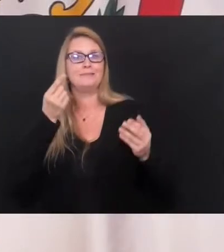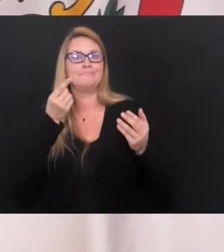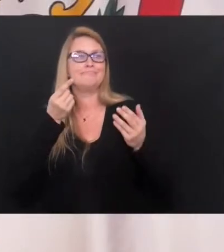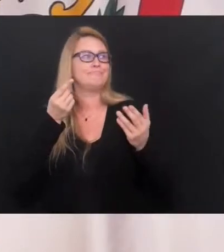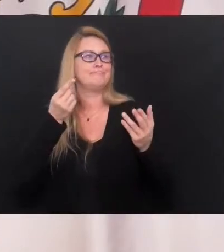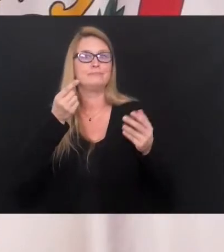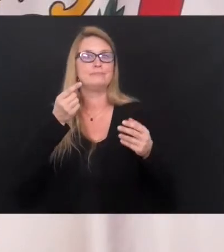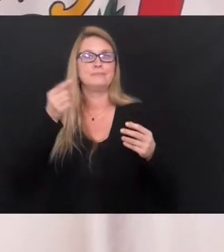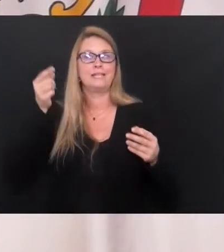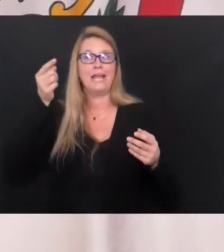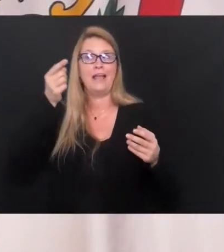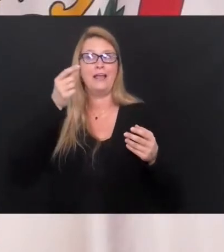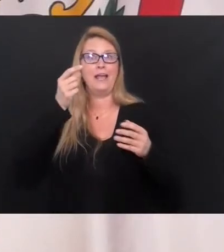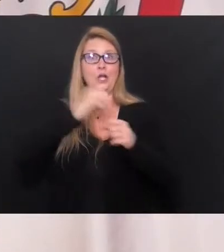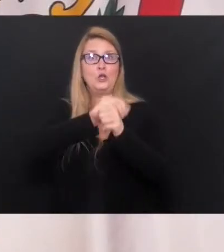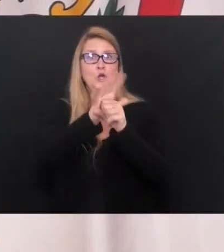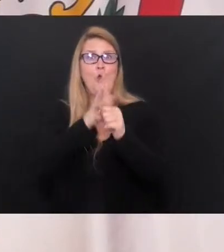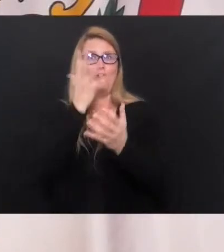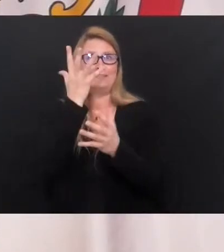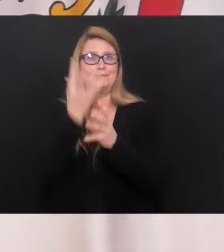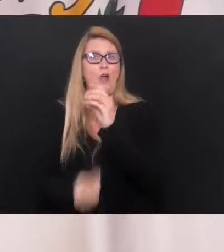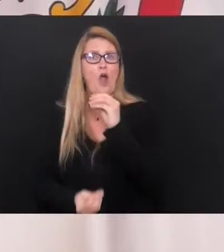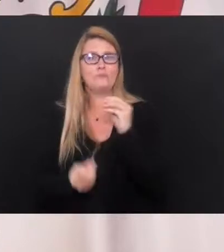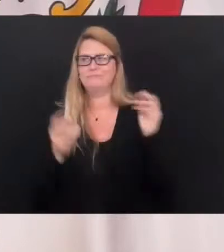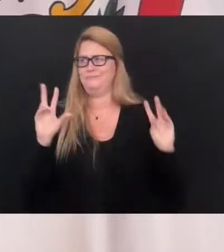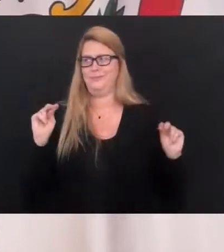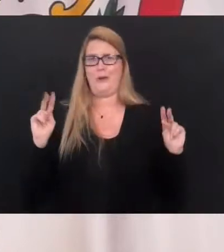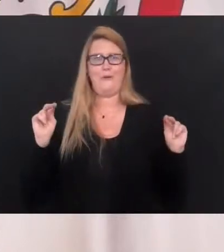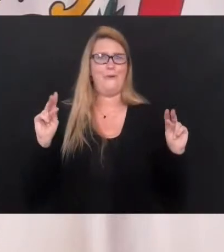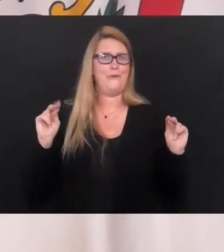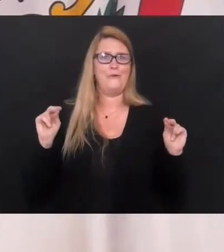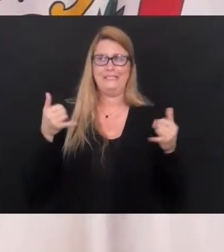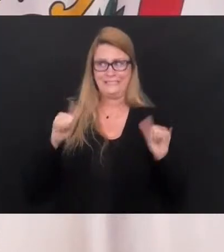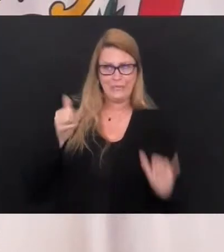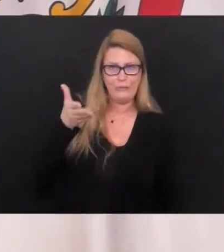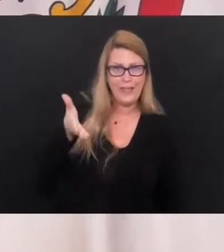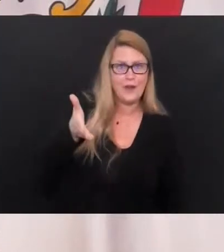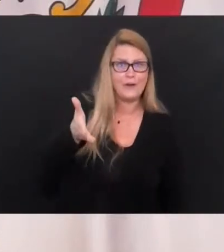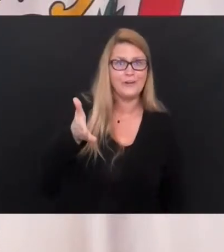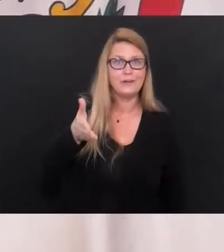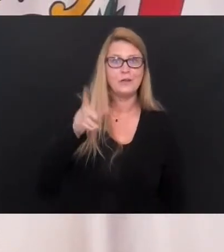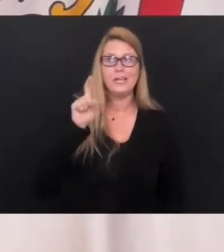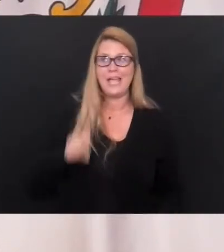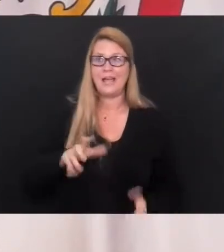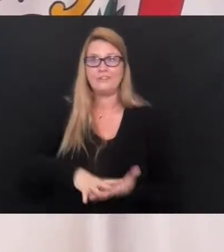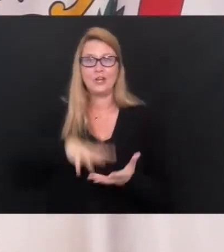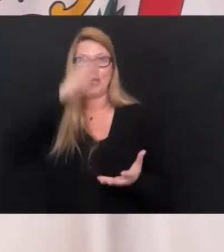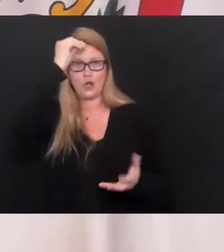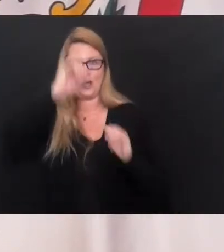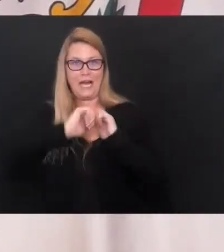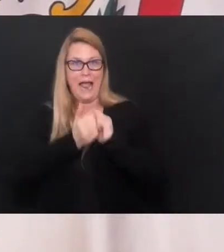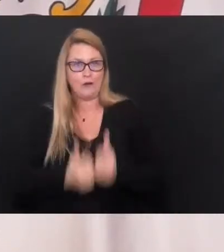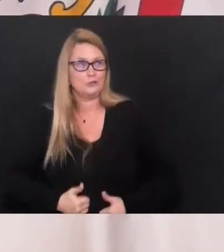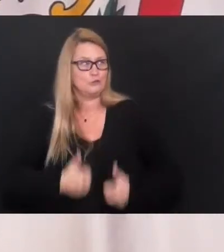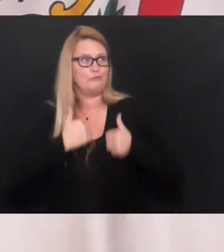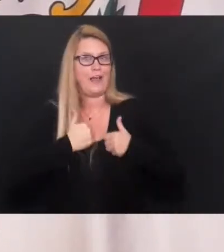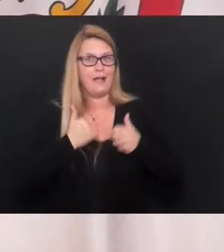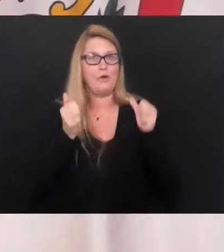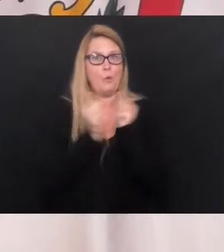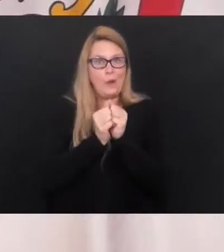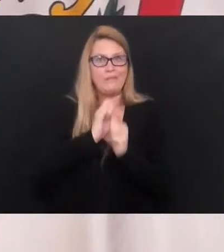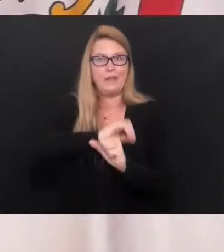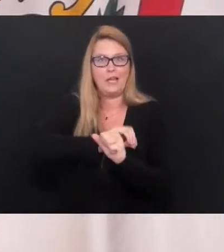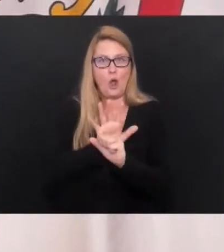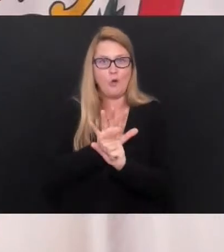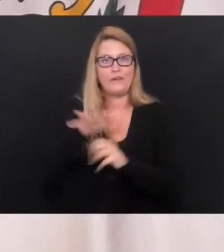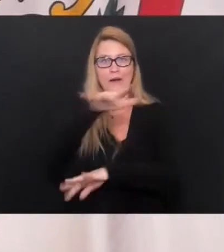has not gone. It is not gone. We have to learn how to live with it. We're doing that as best we possibly